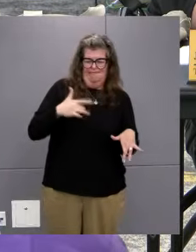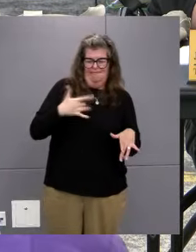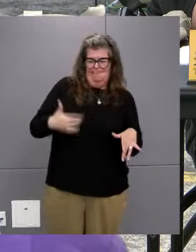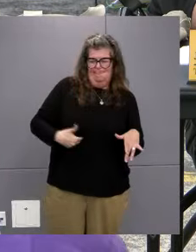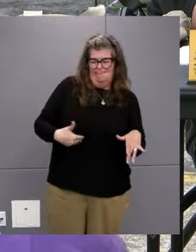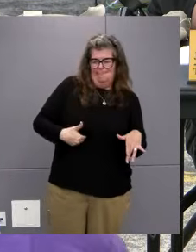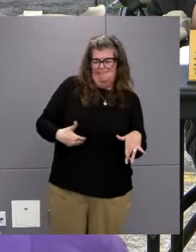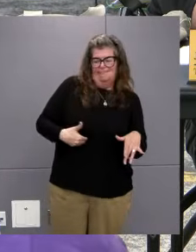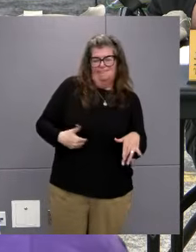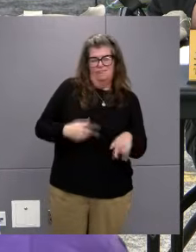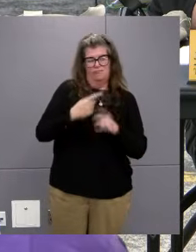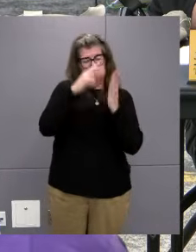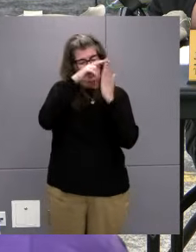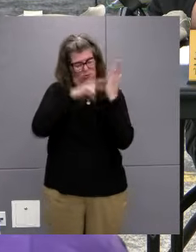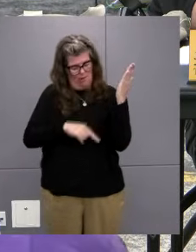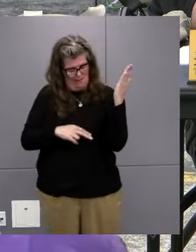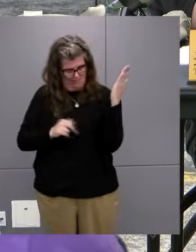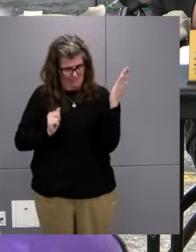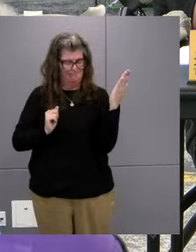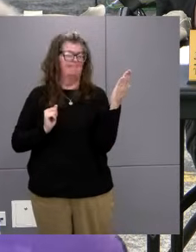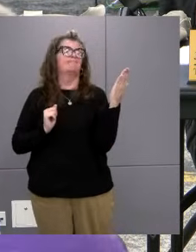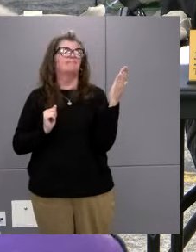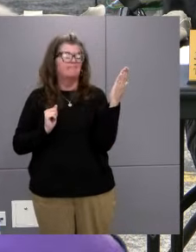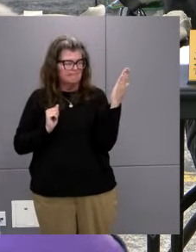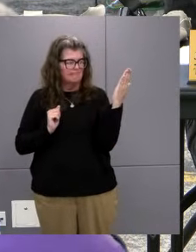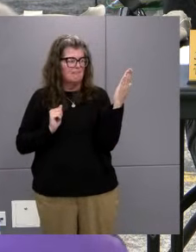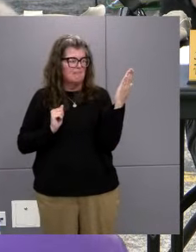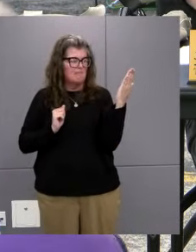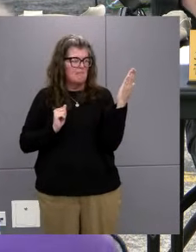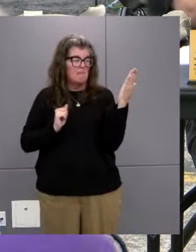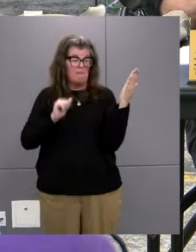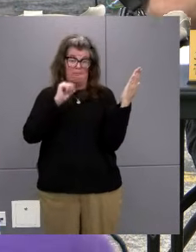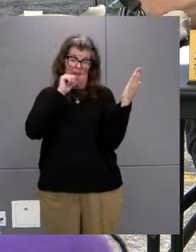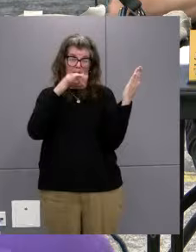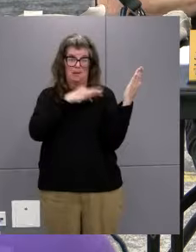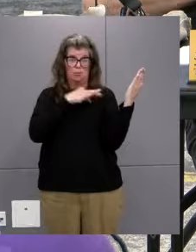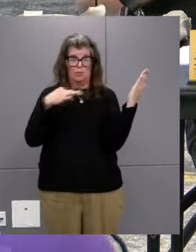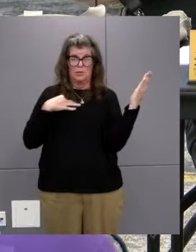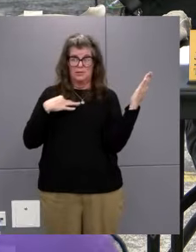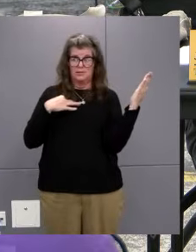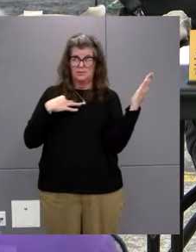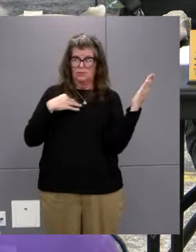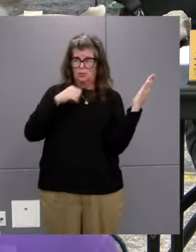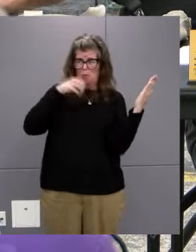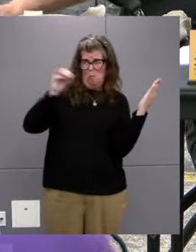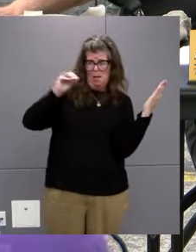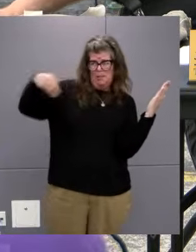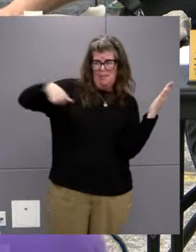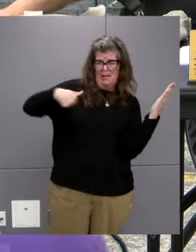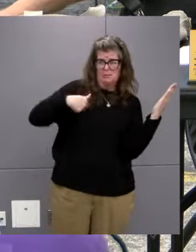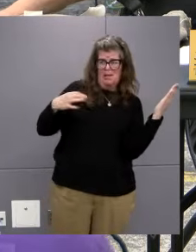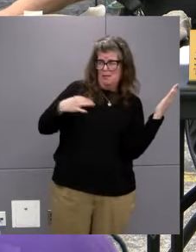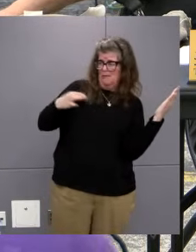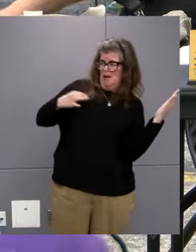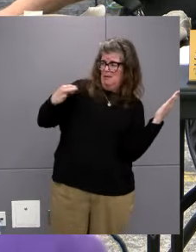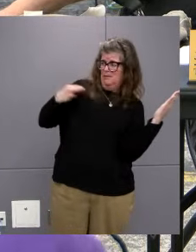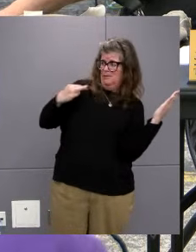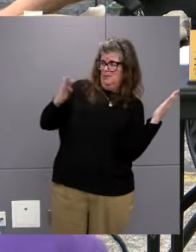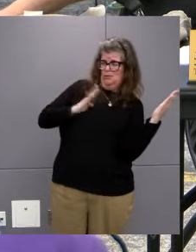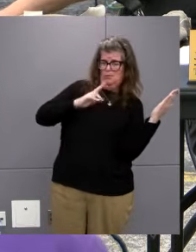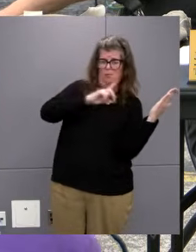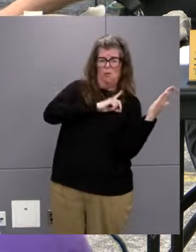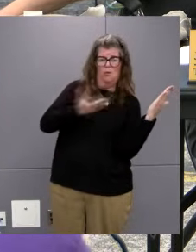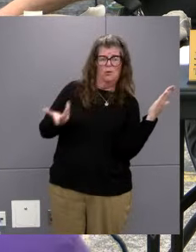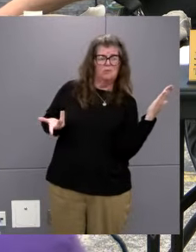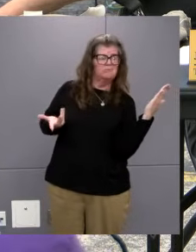I understand, when I read it too, and it said, access to non-employees, it's like, yeah, I get we're not paid employees, that we're volunteers, and everybody on this board